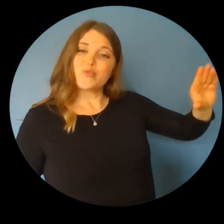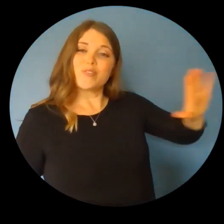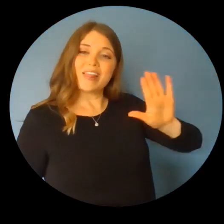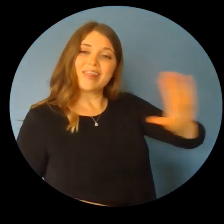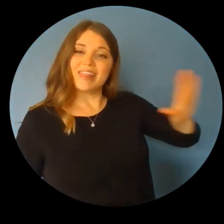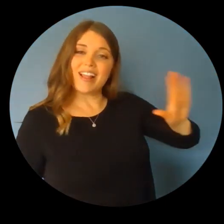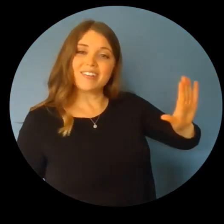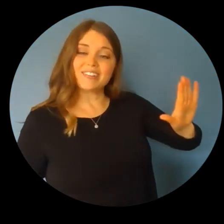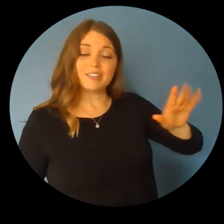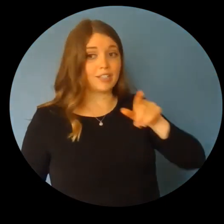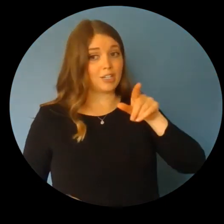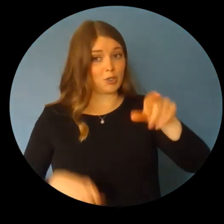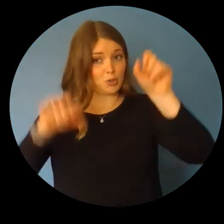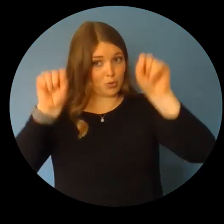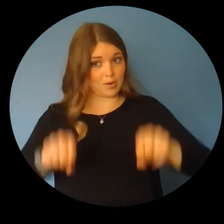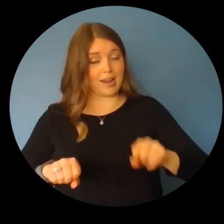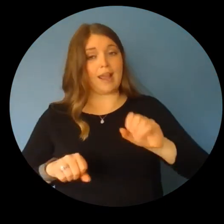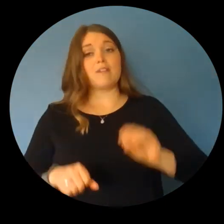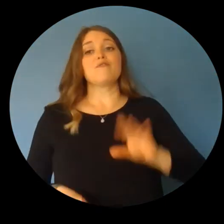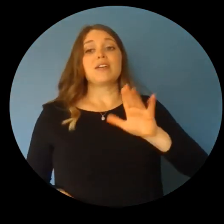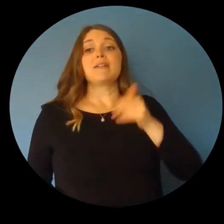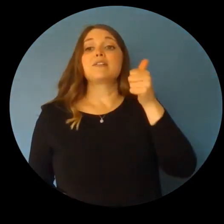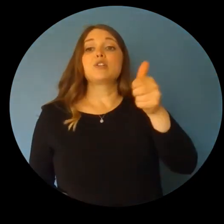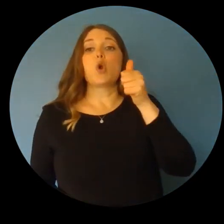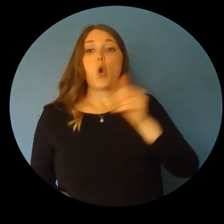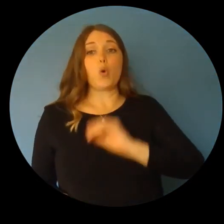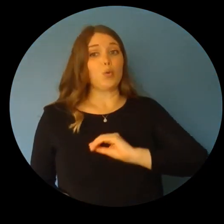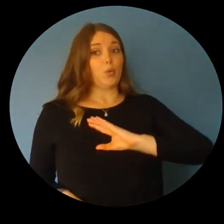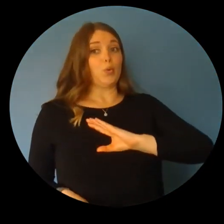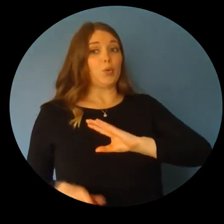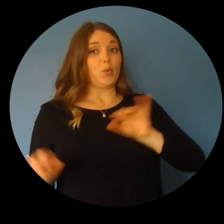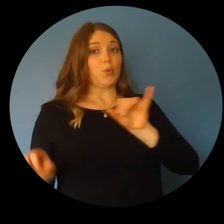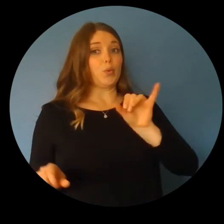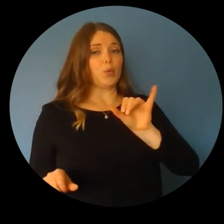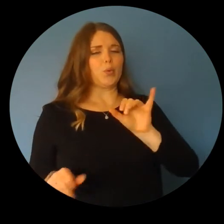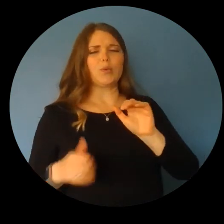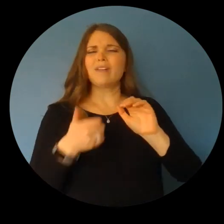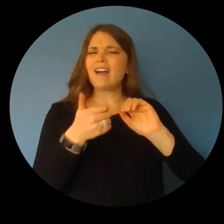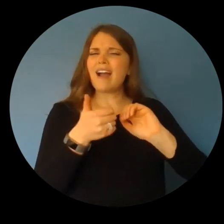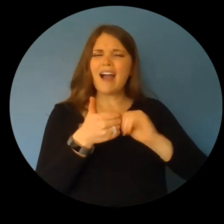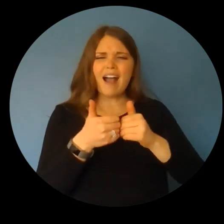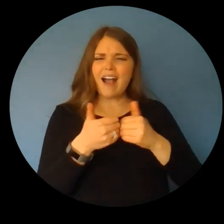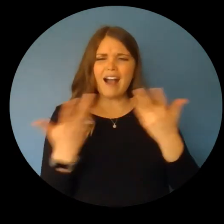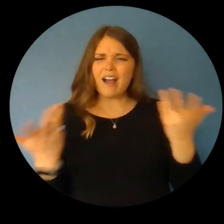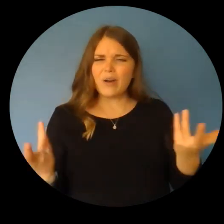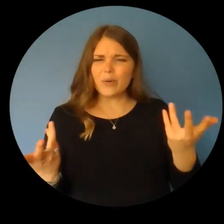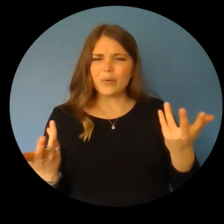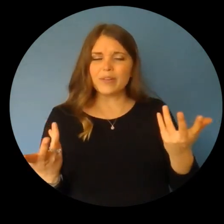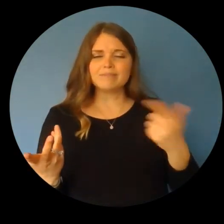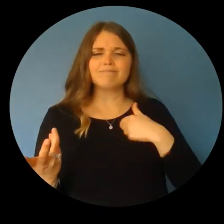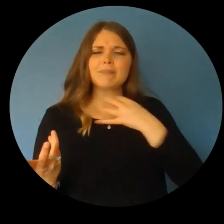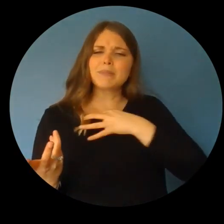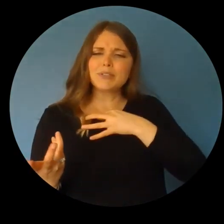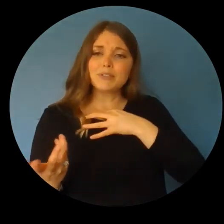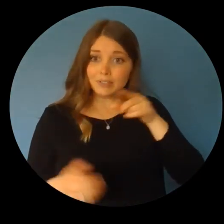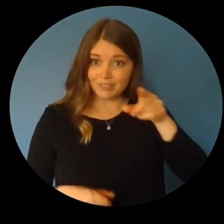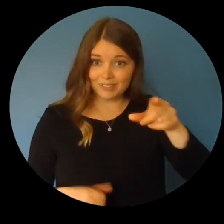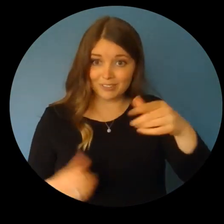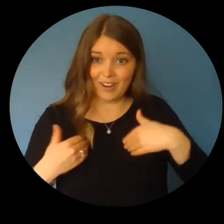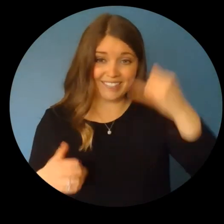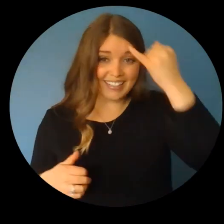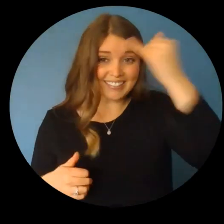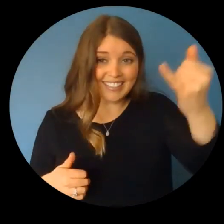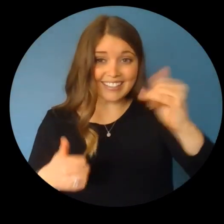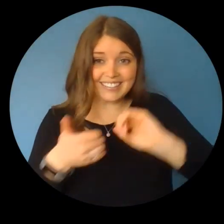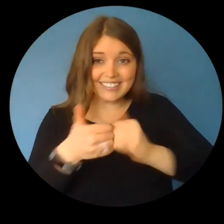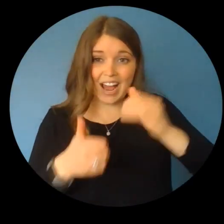own bucket too. So how do you fill a bucket? I wonder, do you have ideas on how you can